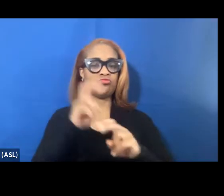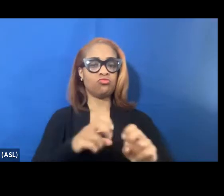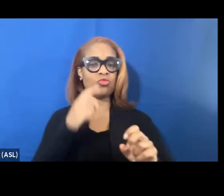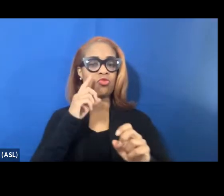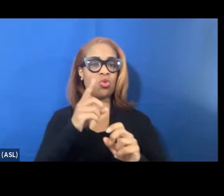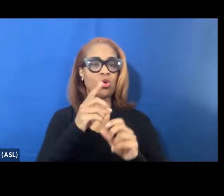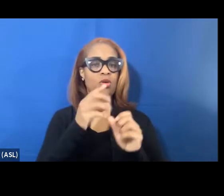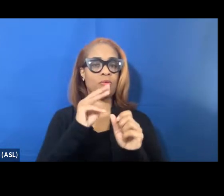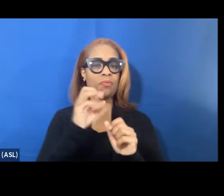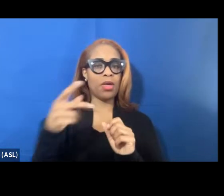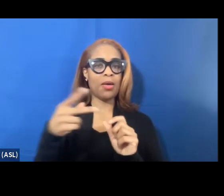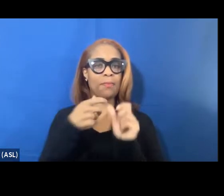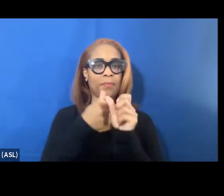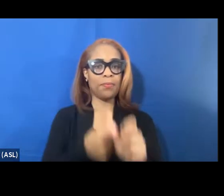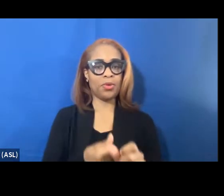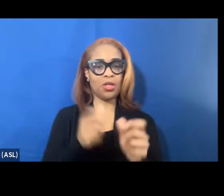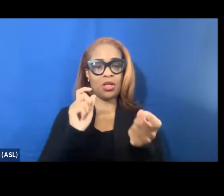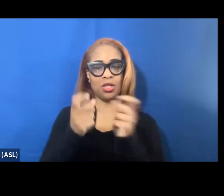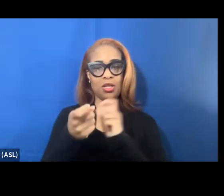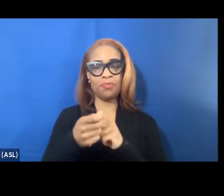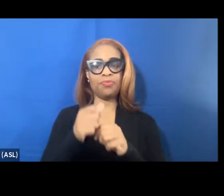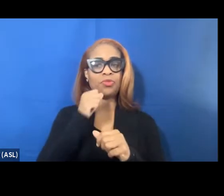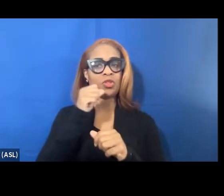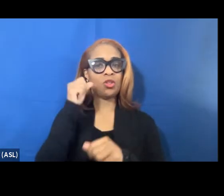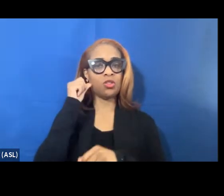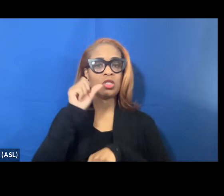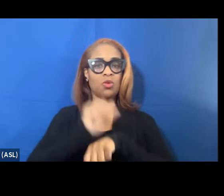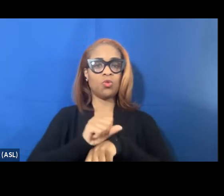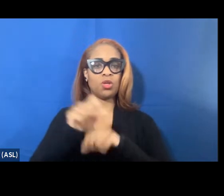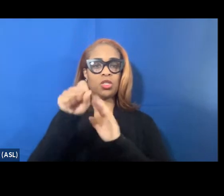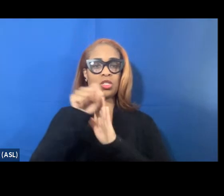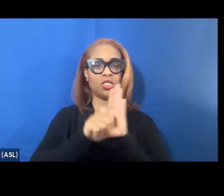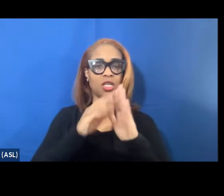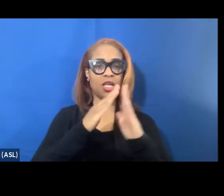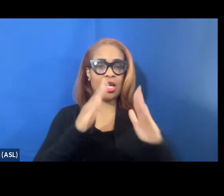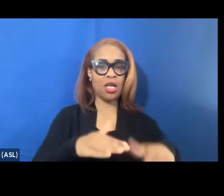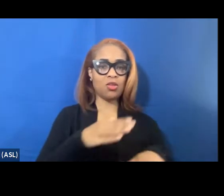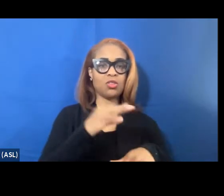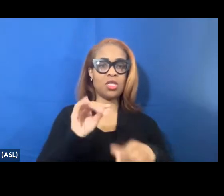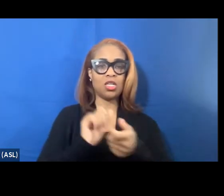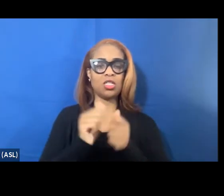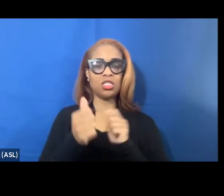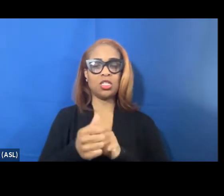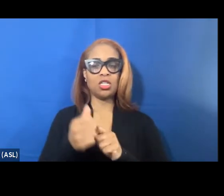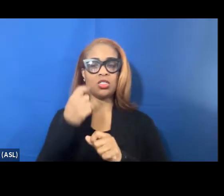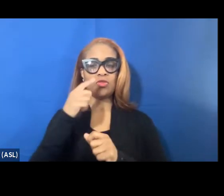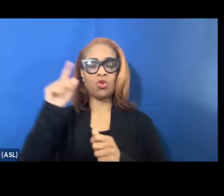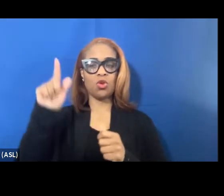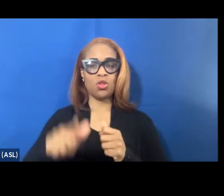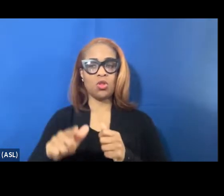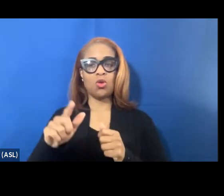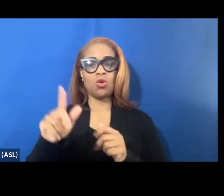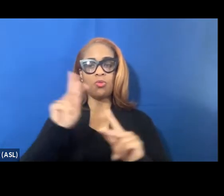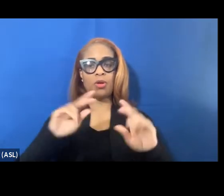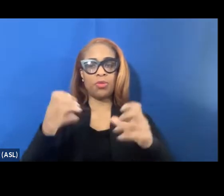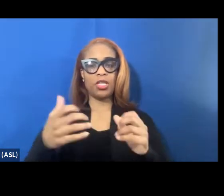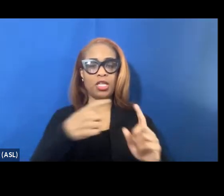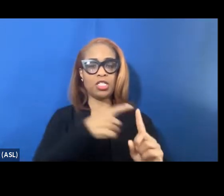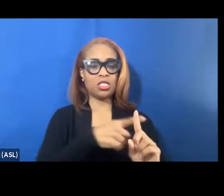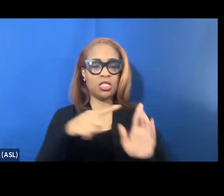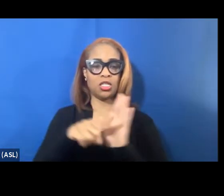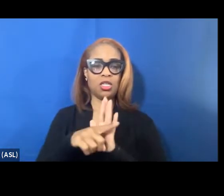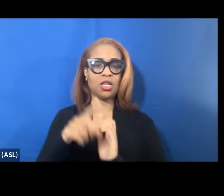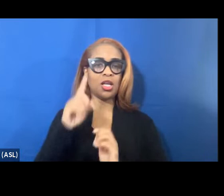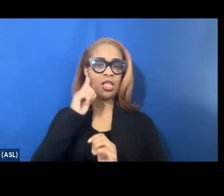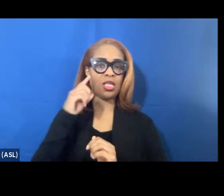adjustments yesterday we were working on the state house districts and we were adjusting to lower the population deviations i believe it was